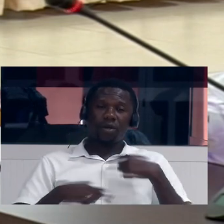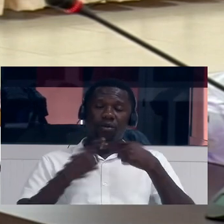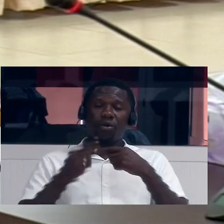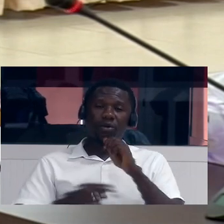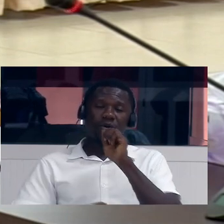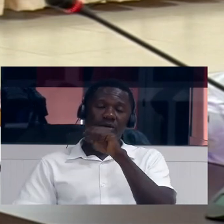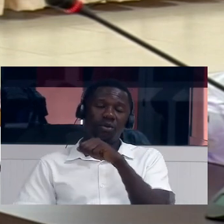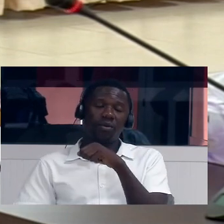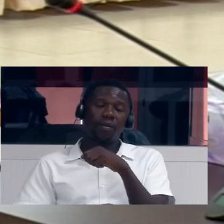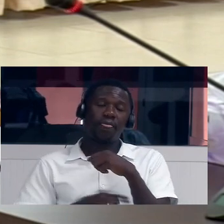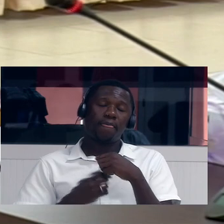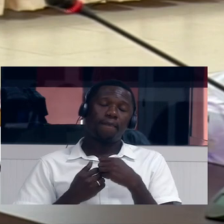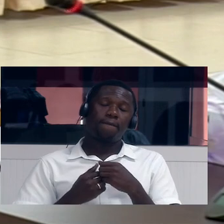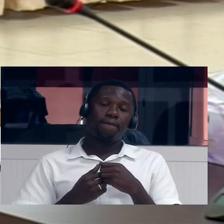your